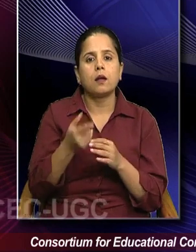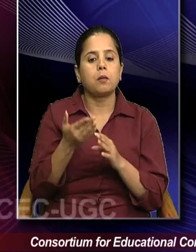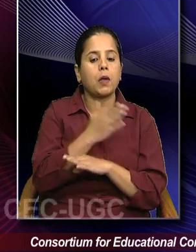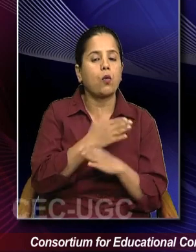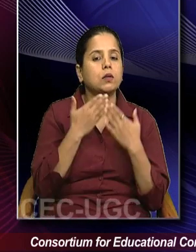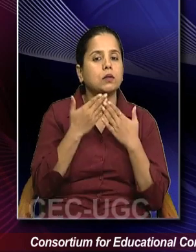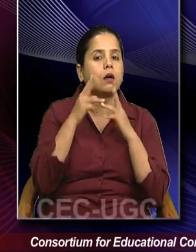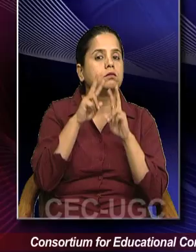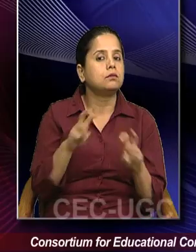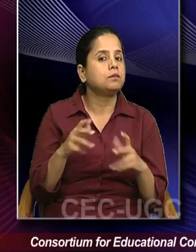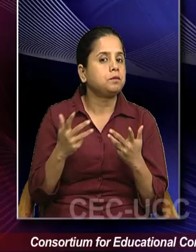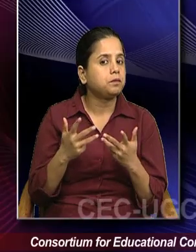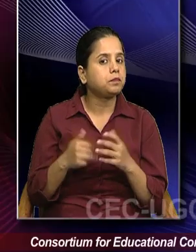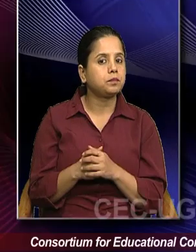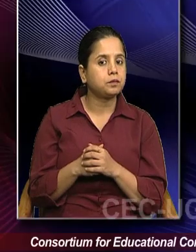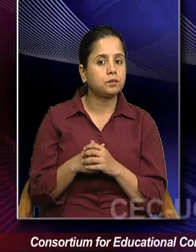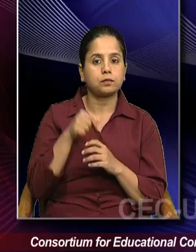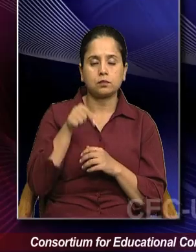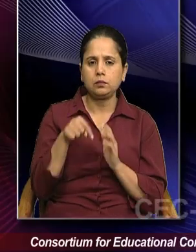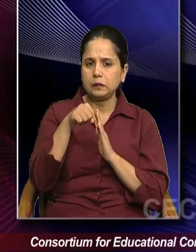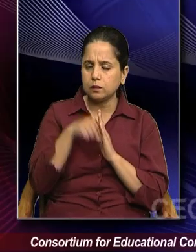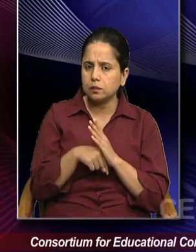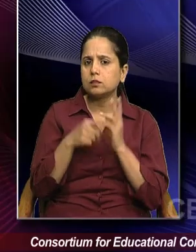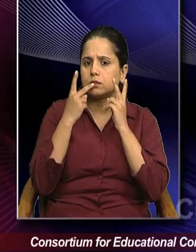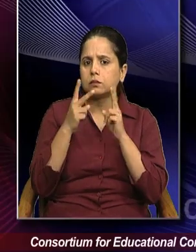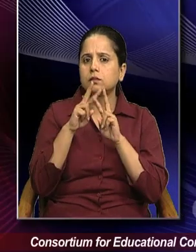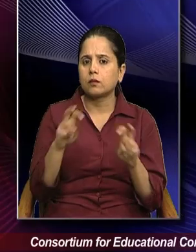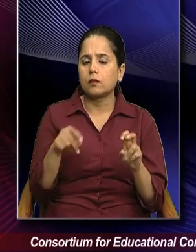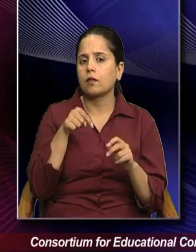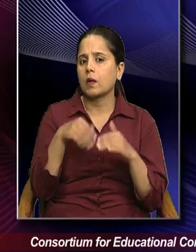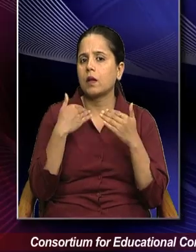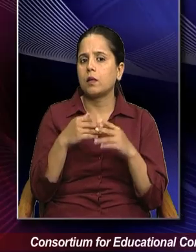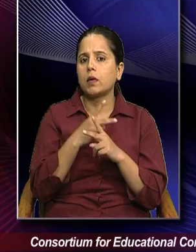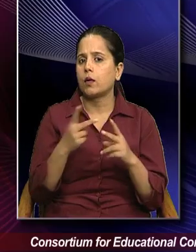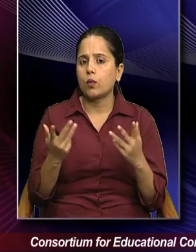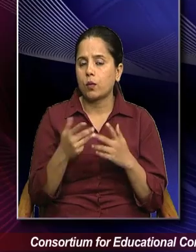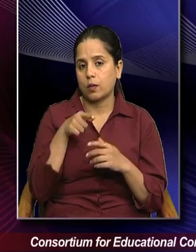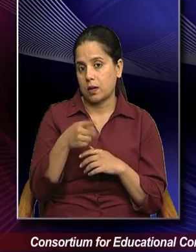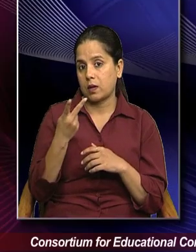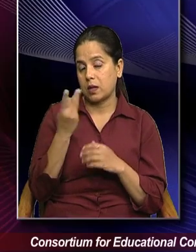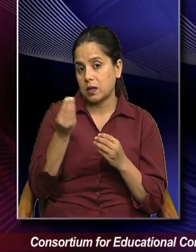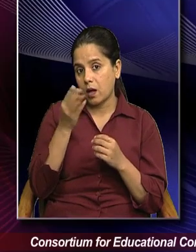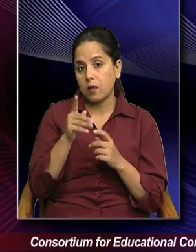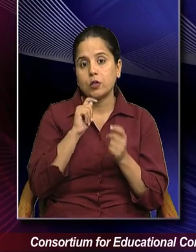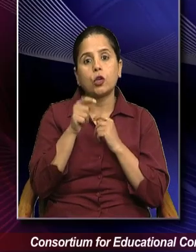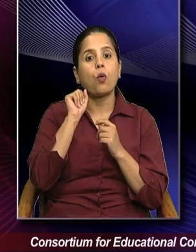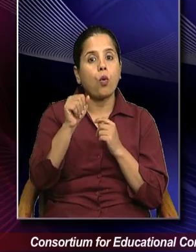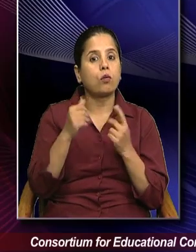studies adds depth. And what is the limitation? there is your journalistic